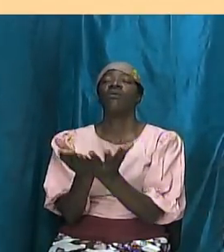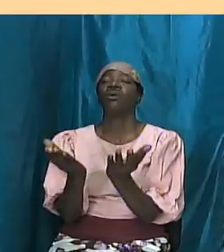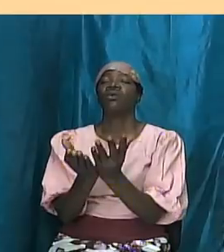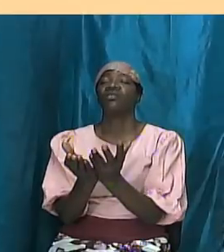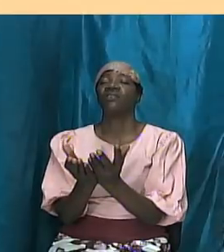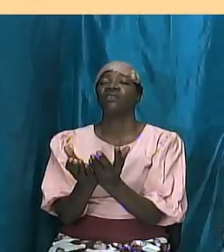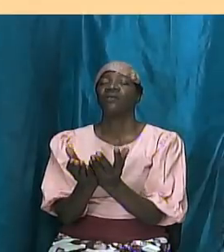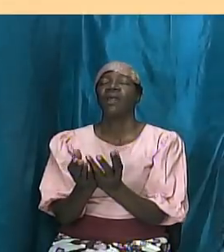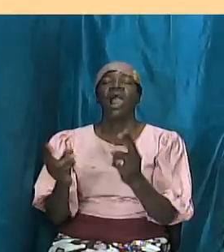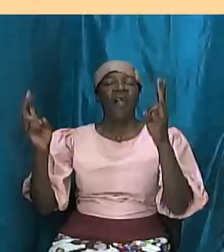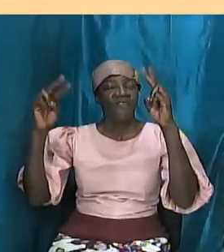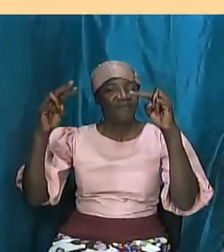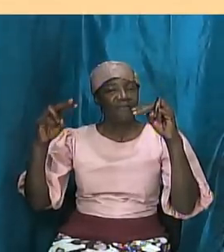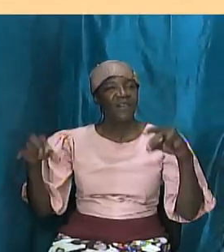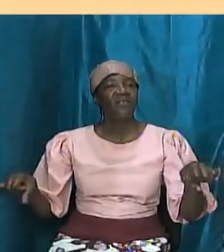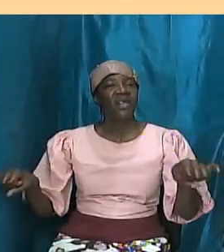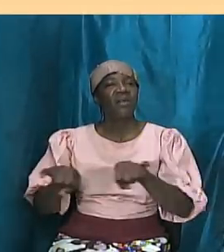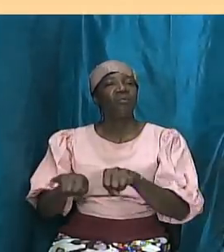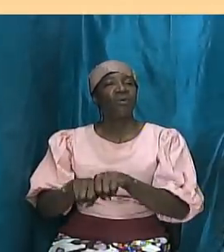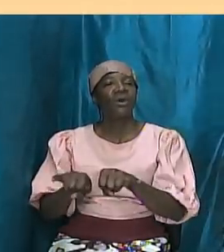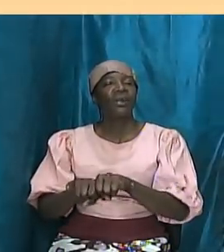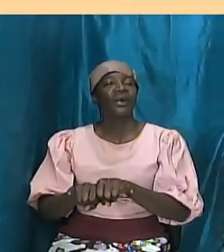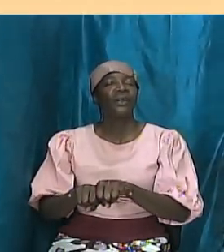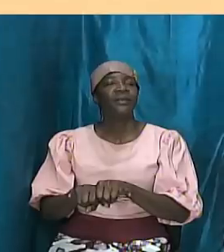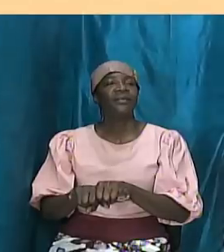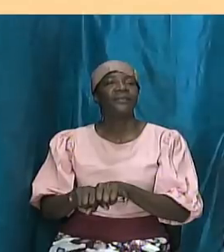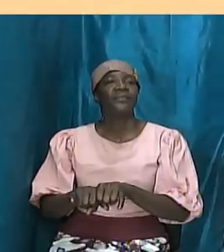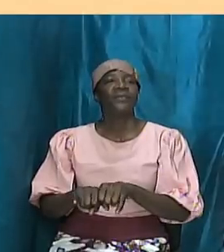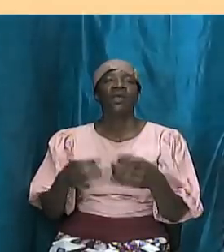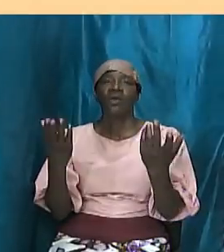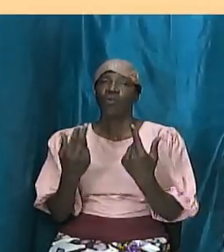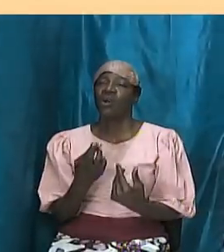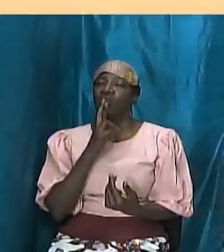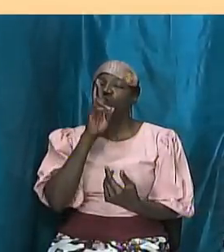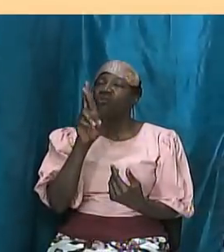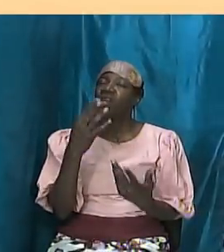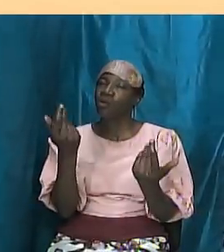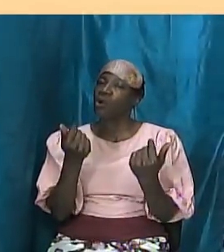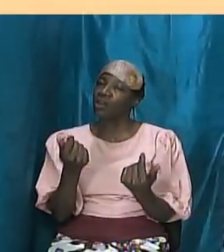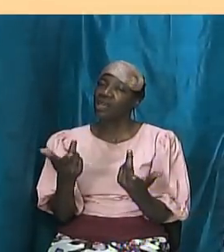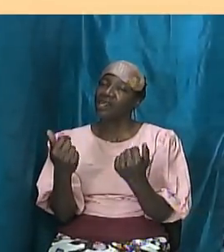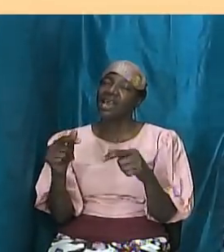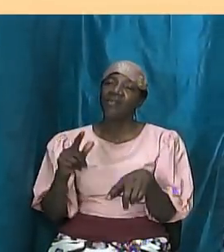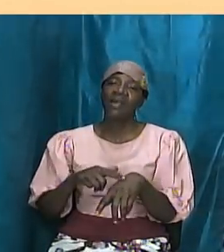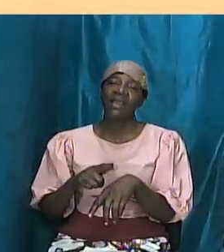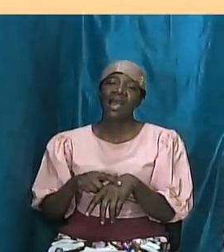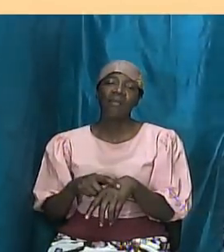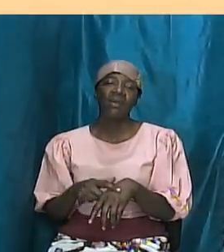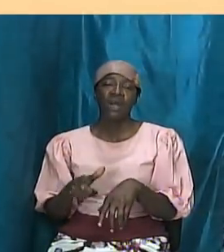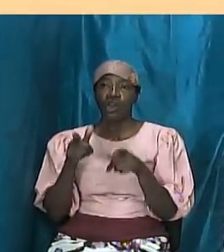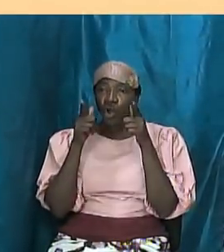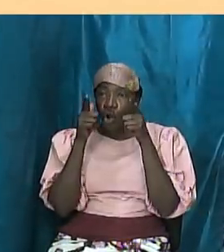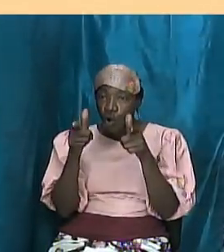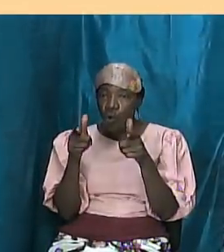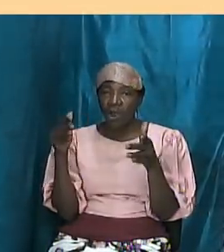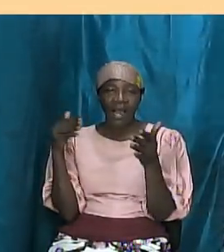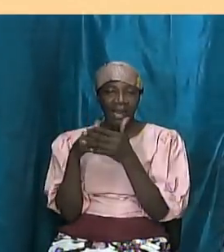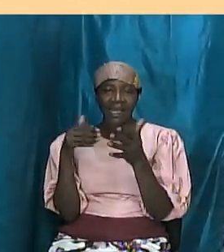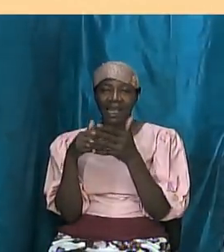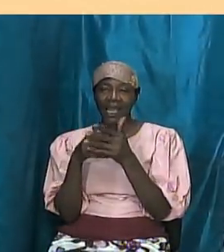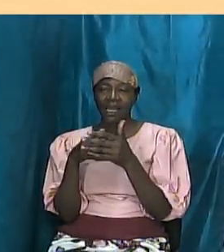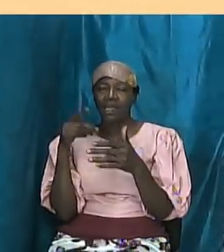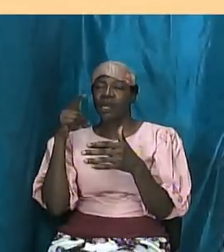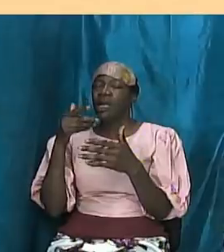it is very important. And so I really want us to take the time out to look back over the things that we